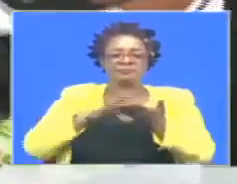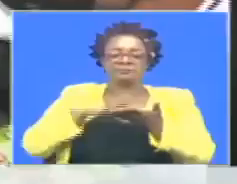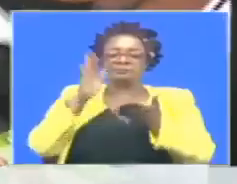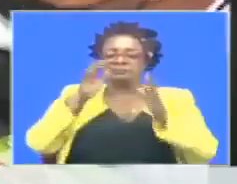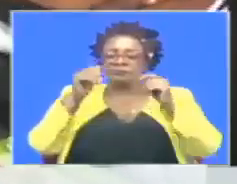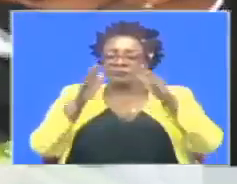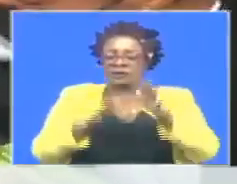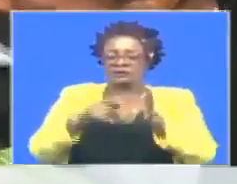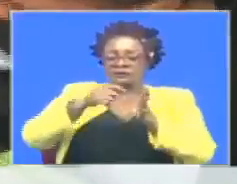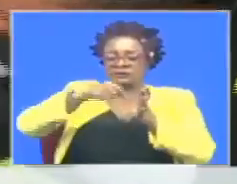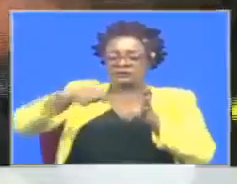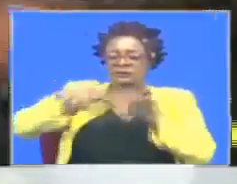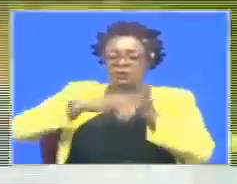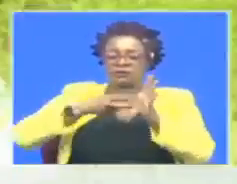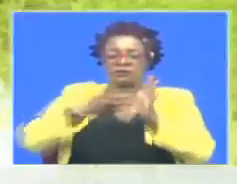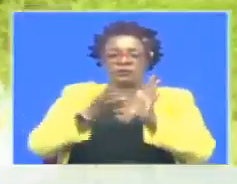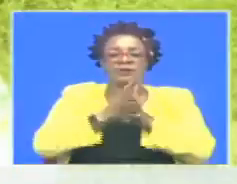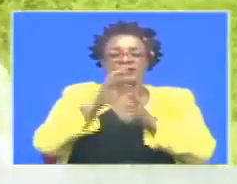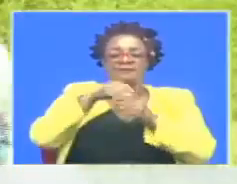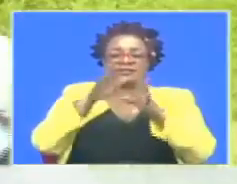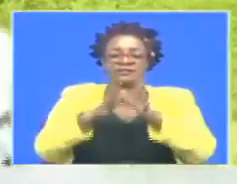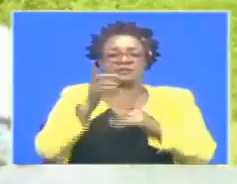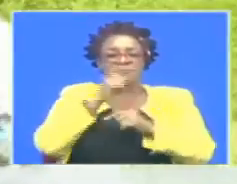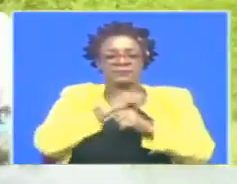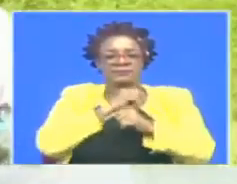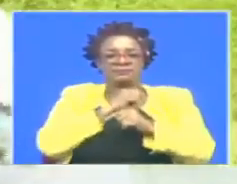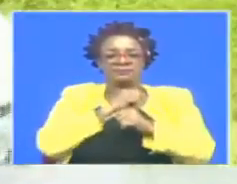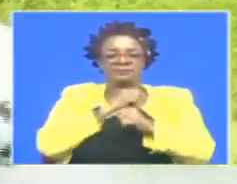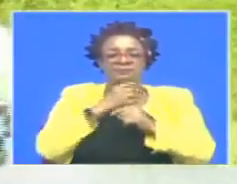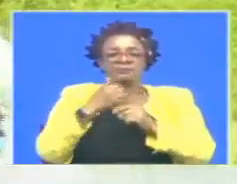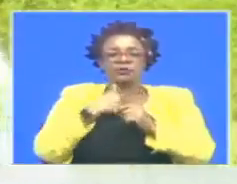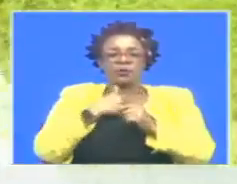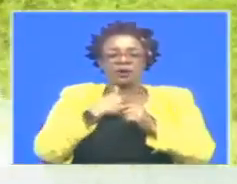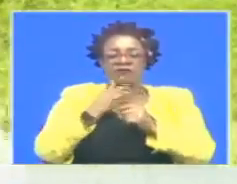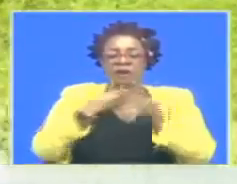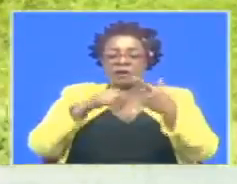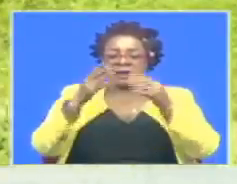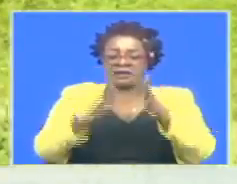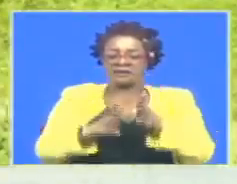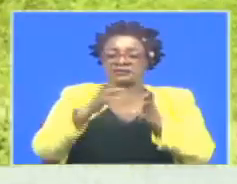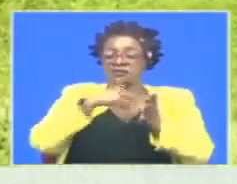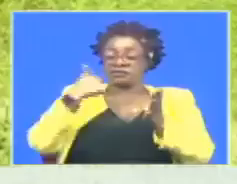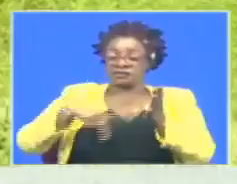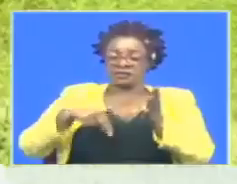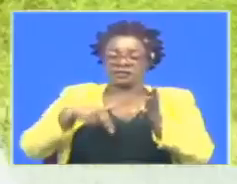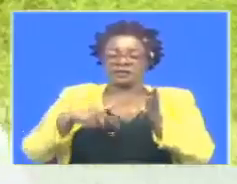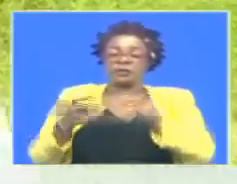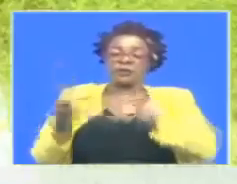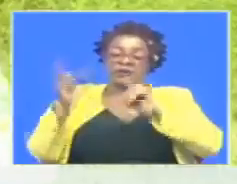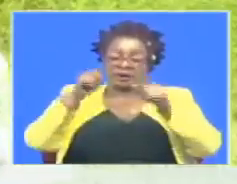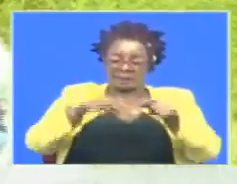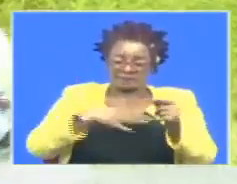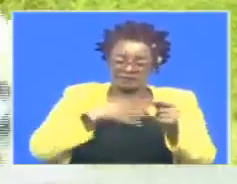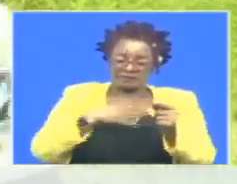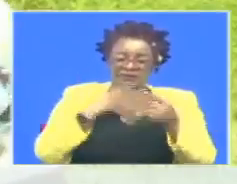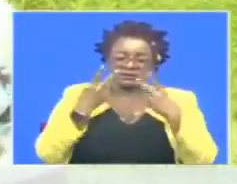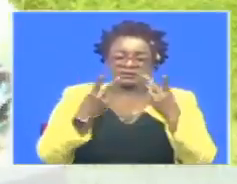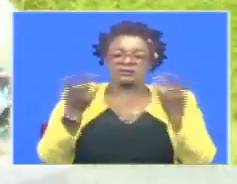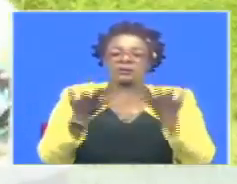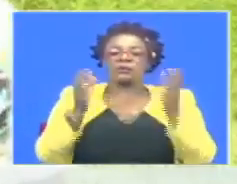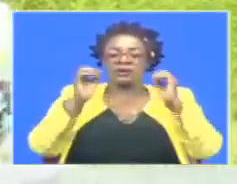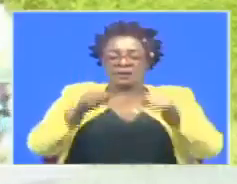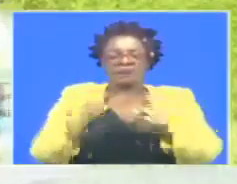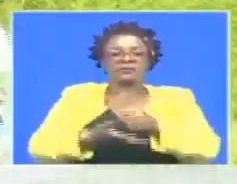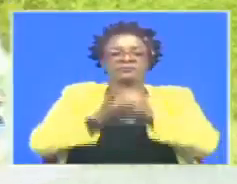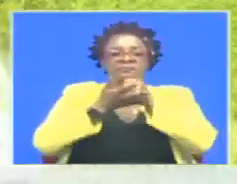already signed contracts with investors. You know, we have our buyers in China. They are going to visit us and see how they can help.